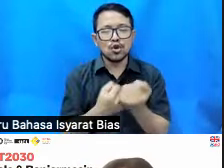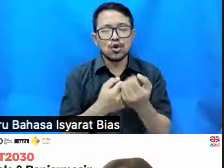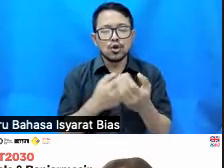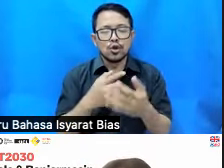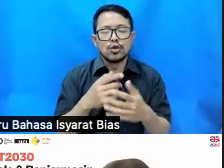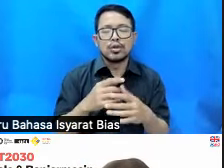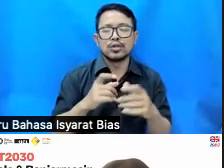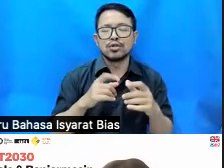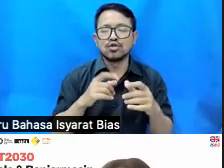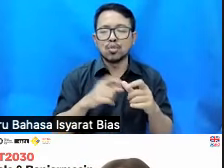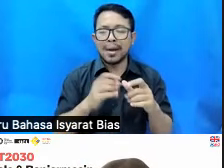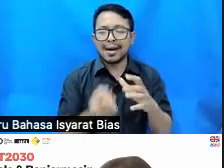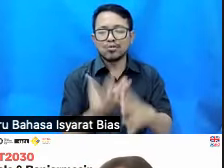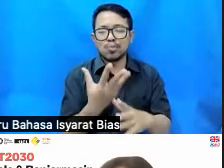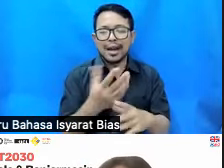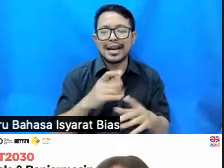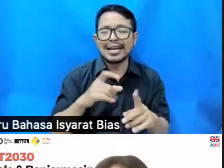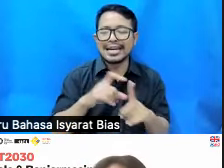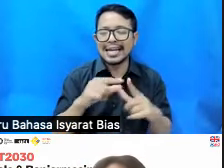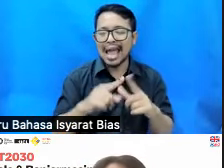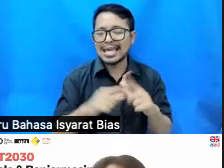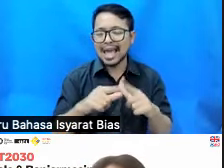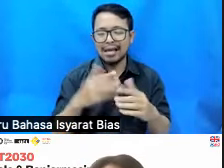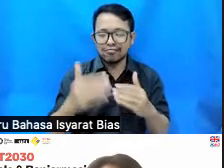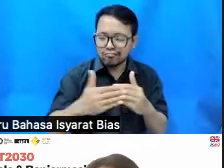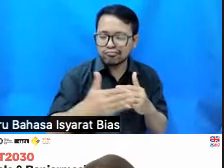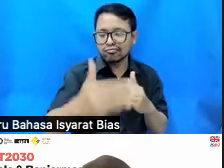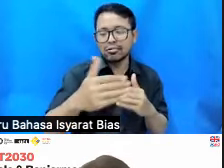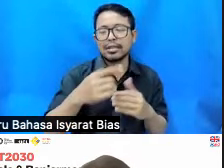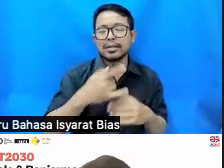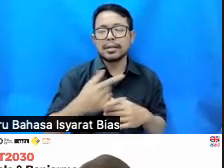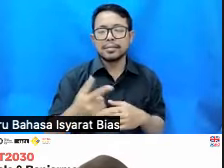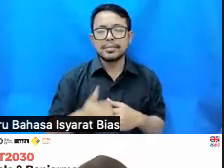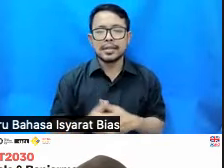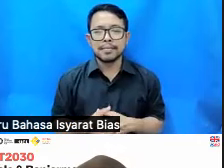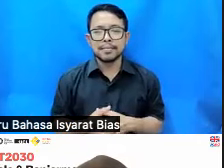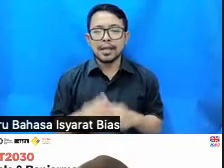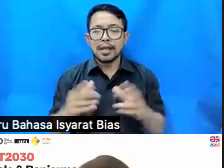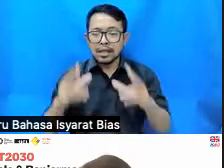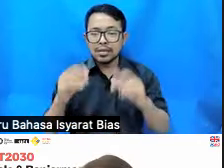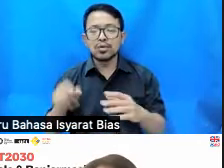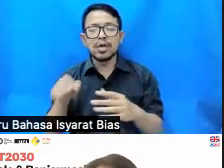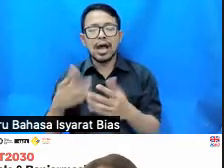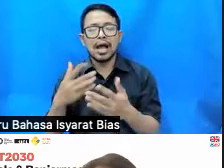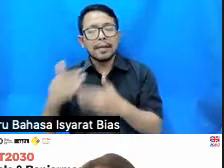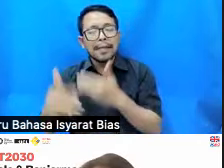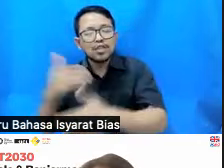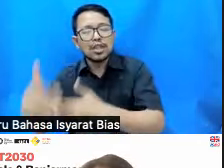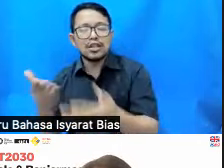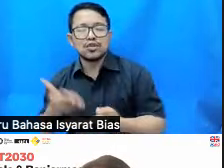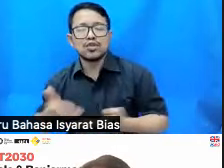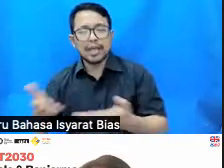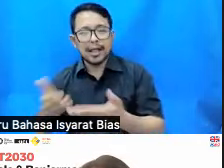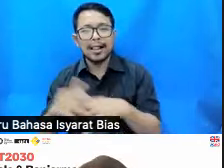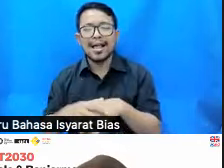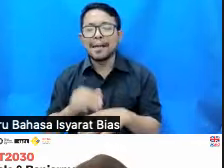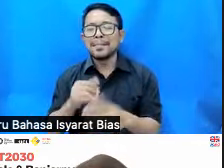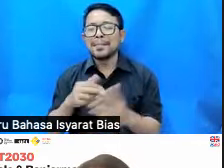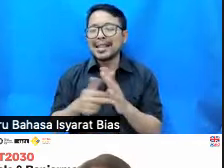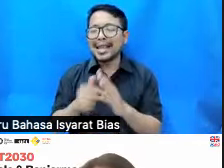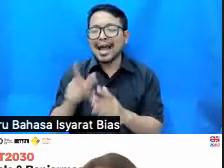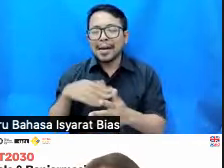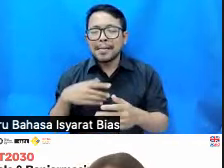we also need to think about social sustainability. So that's making sure that there's public support and public will to